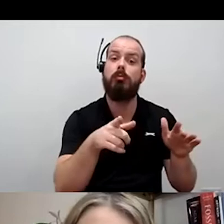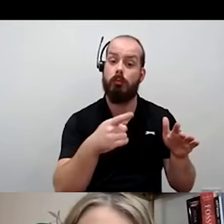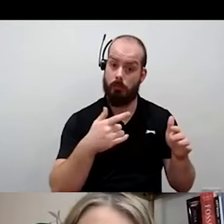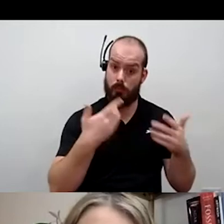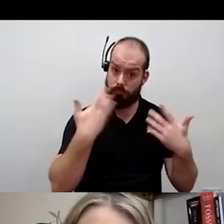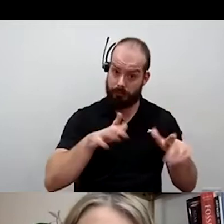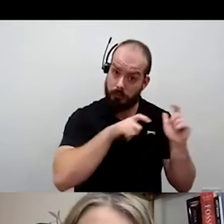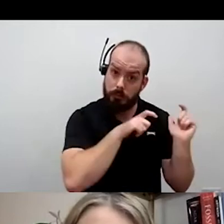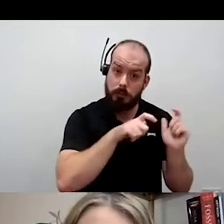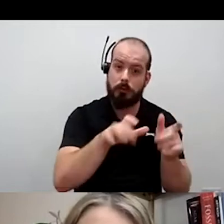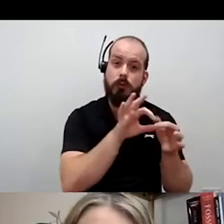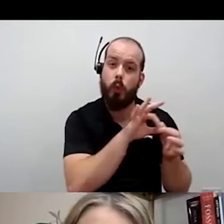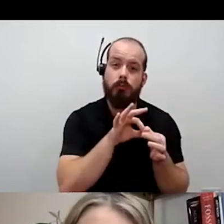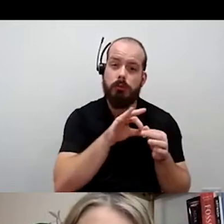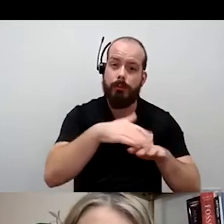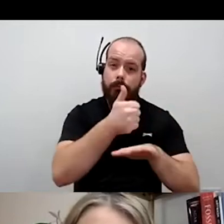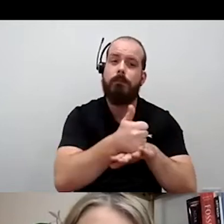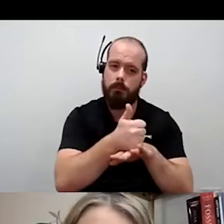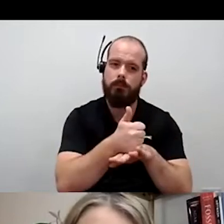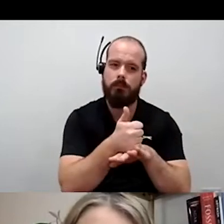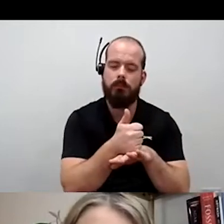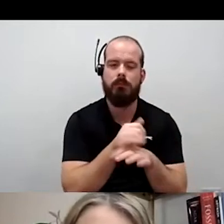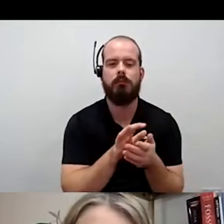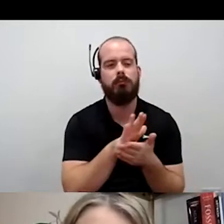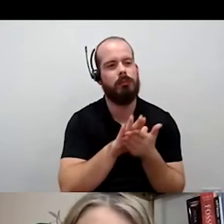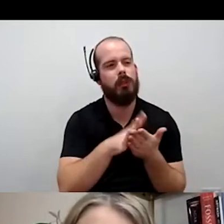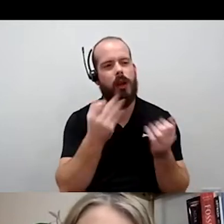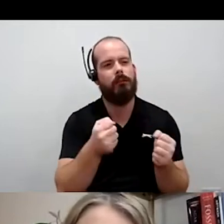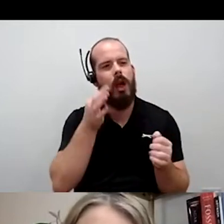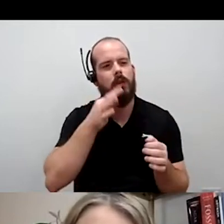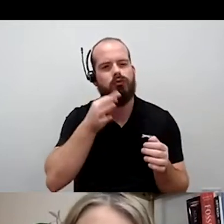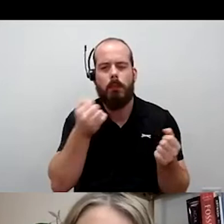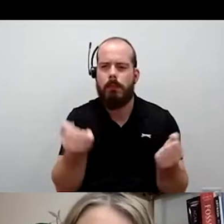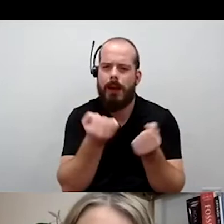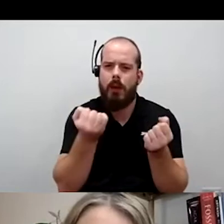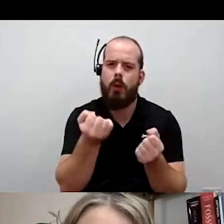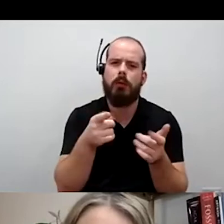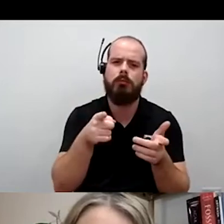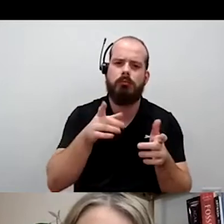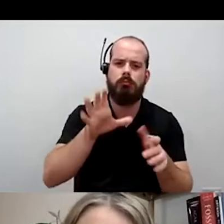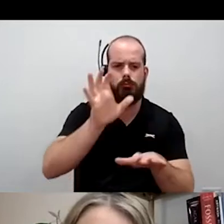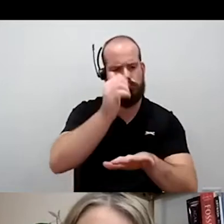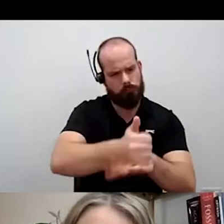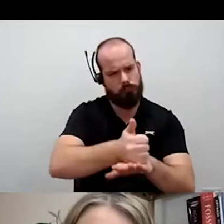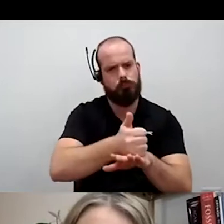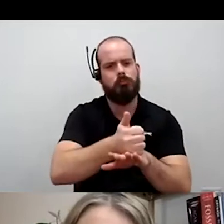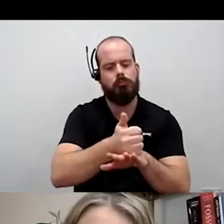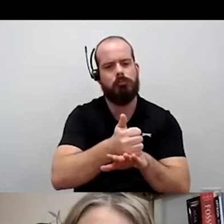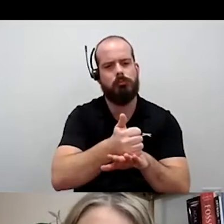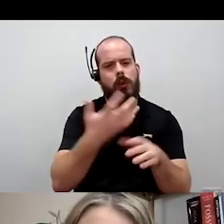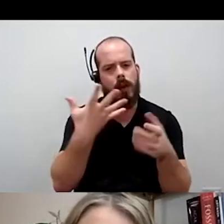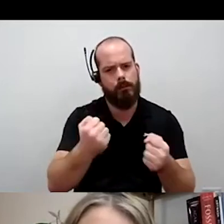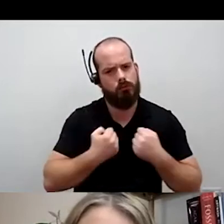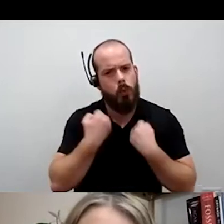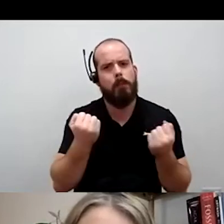the ones that had a small hydropower station and that have their own production. But